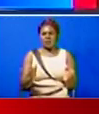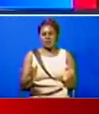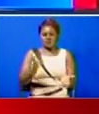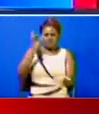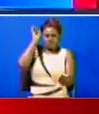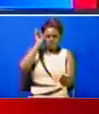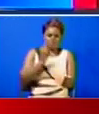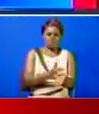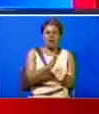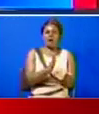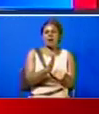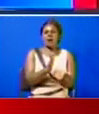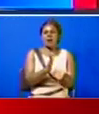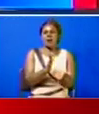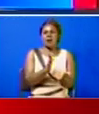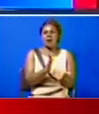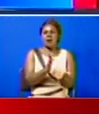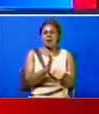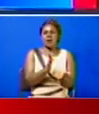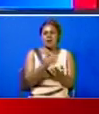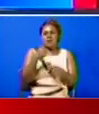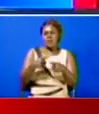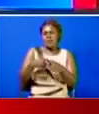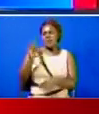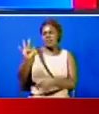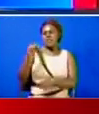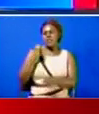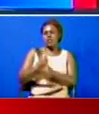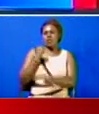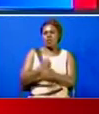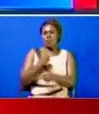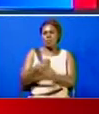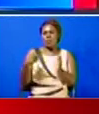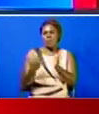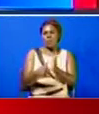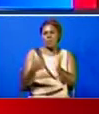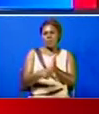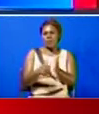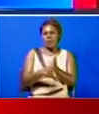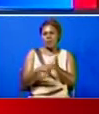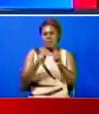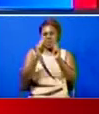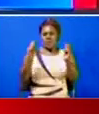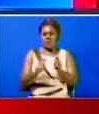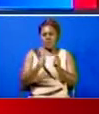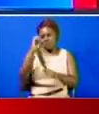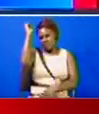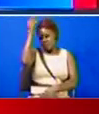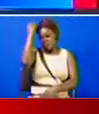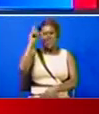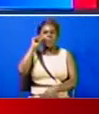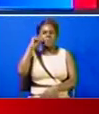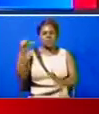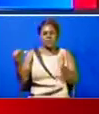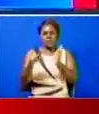shown the door in a dramatic twist of events. After about 3 years on the job and amid a crisis of epic proportions at the port of Mombasa, the